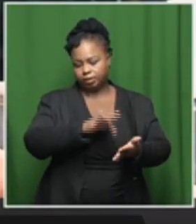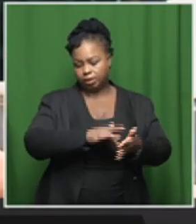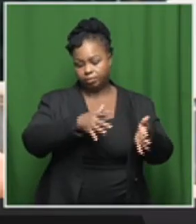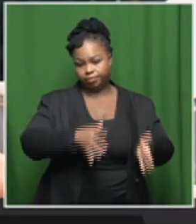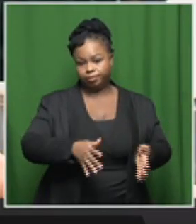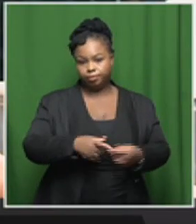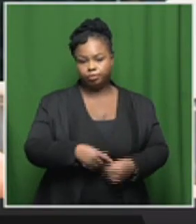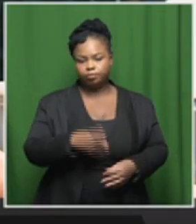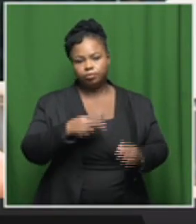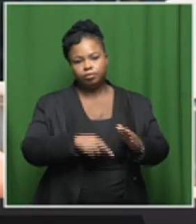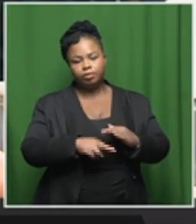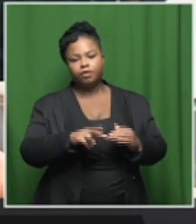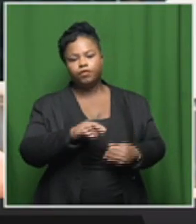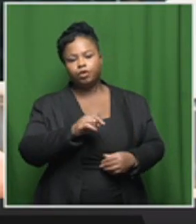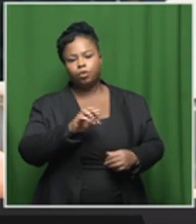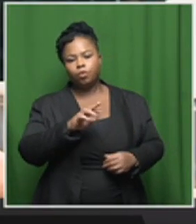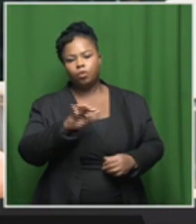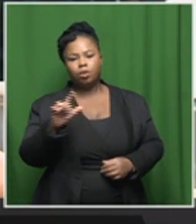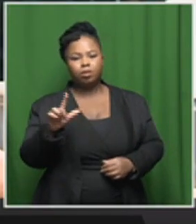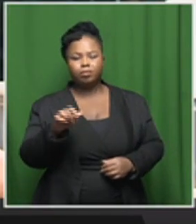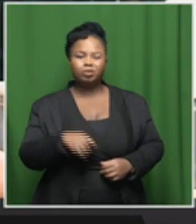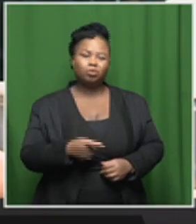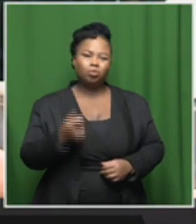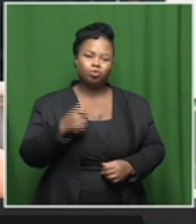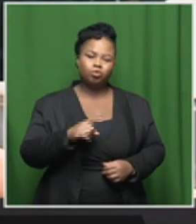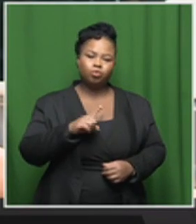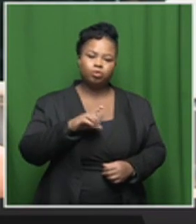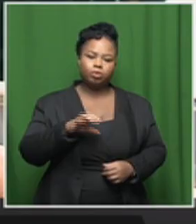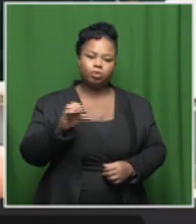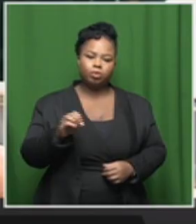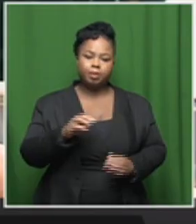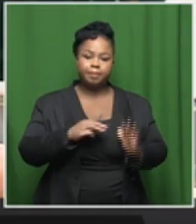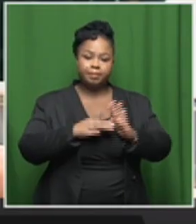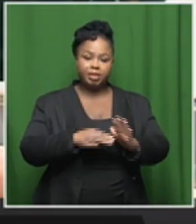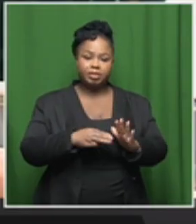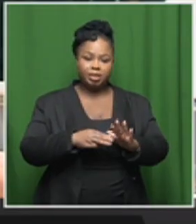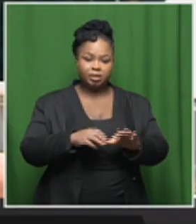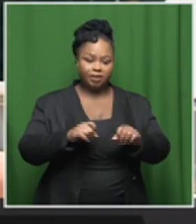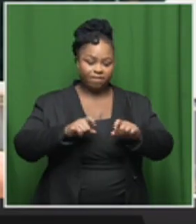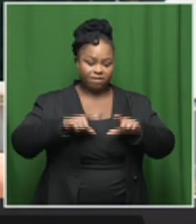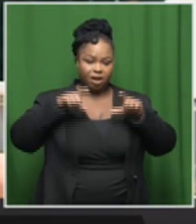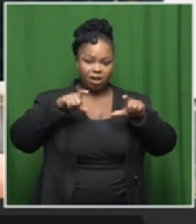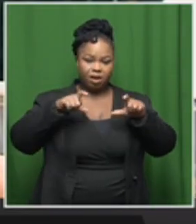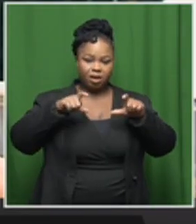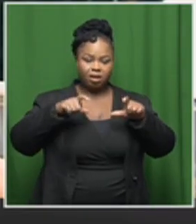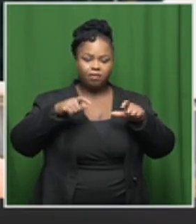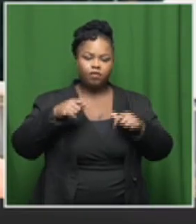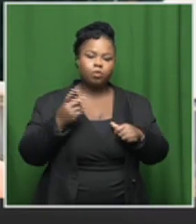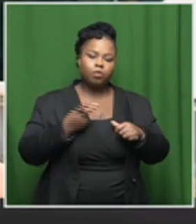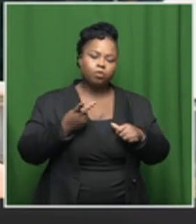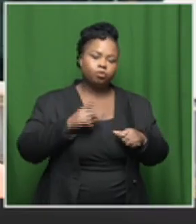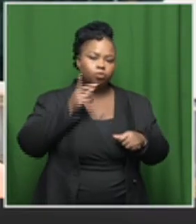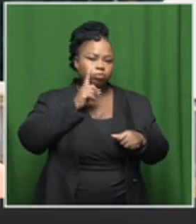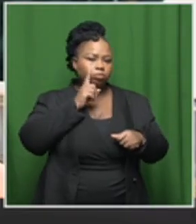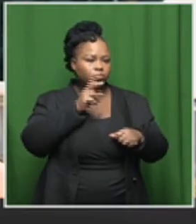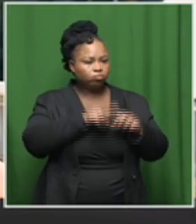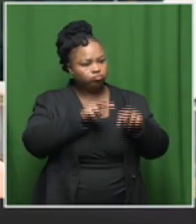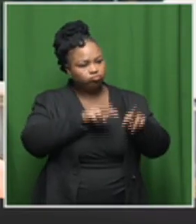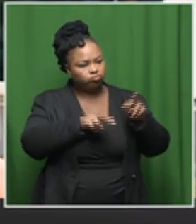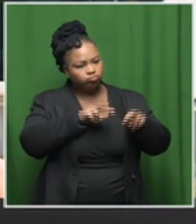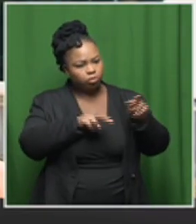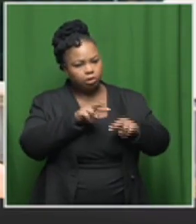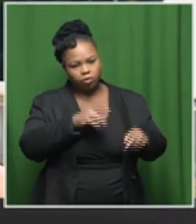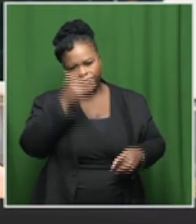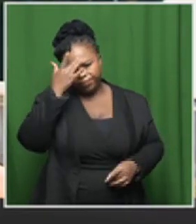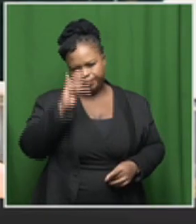where we have a video wall that is about 110 meters in width. So on that, we monitor our network. We have intelligence